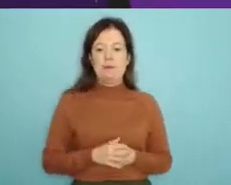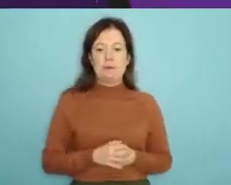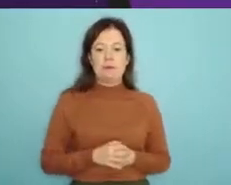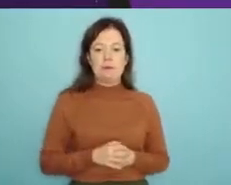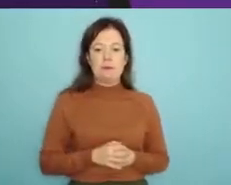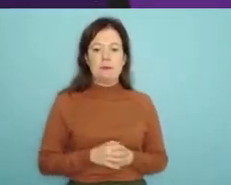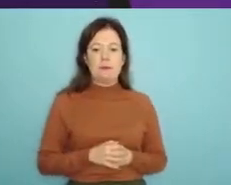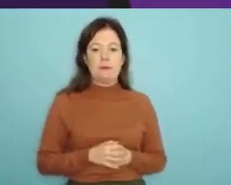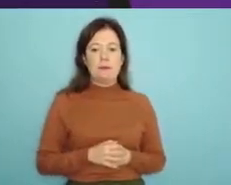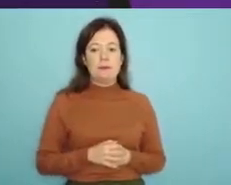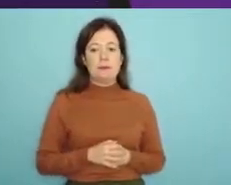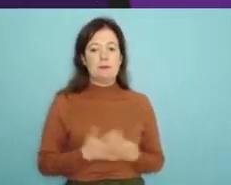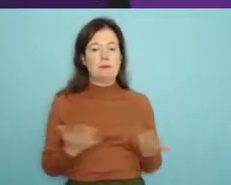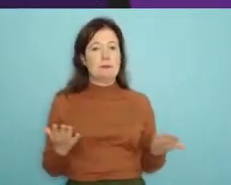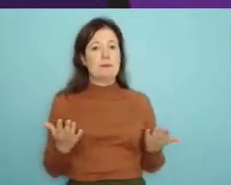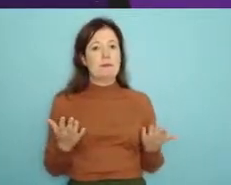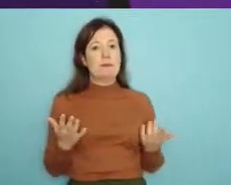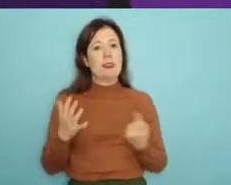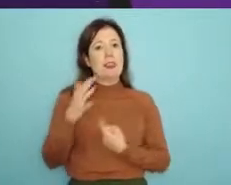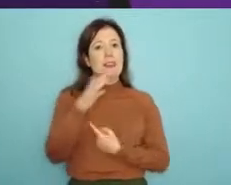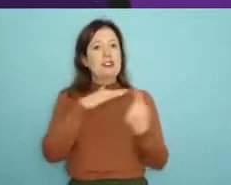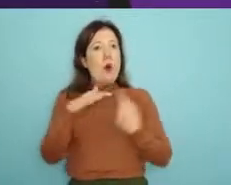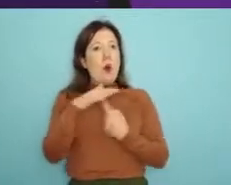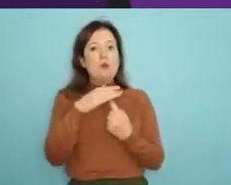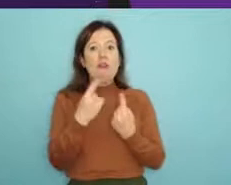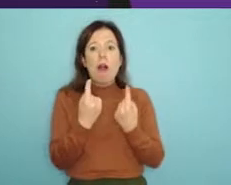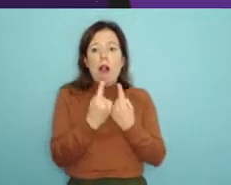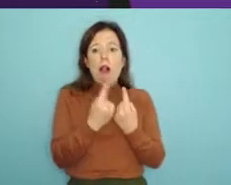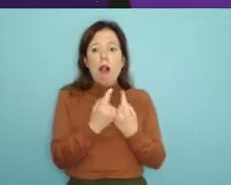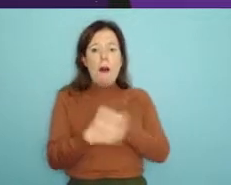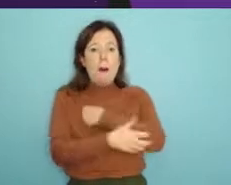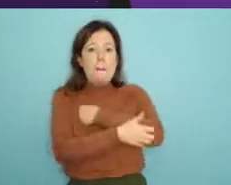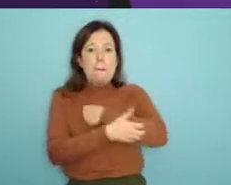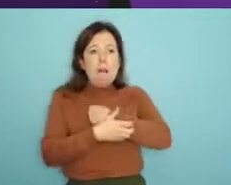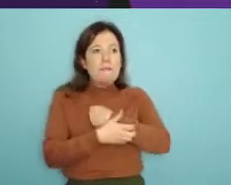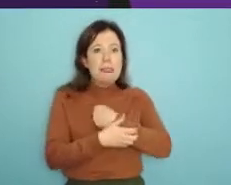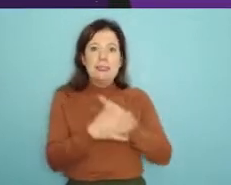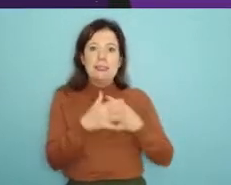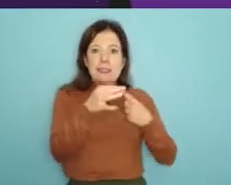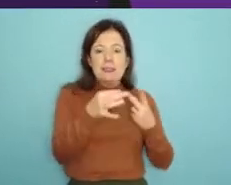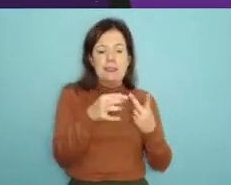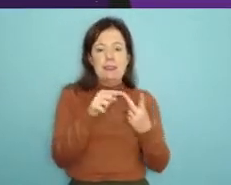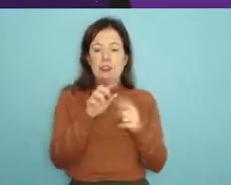Recognize and respond to wider social factors such as poverty, discrimination,